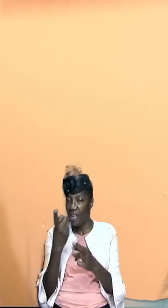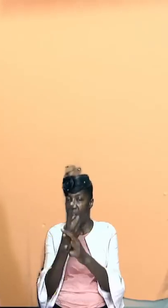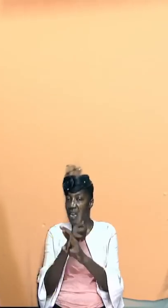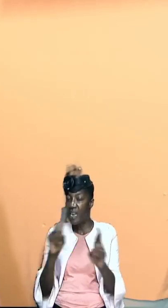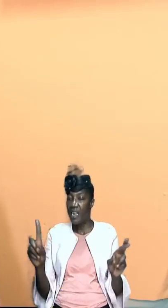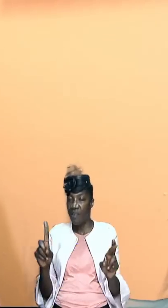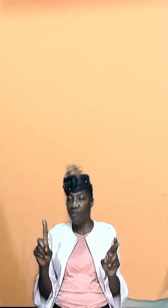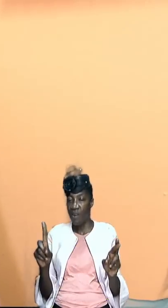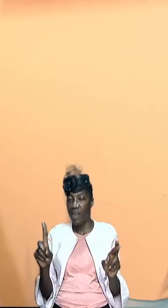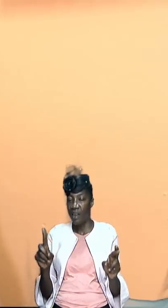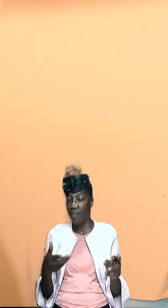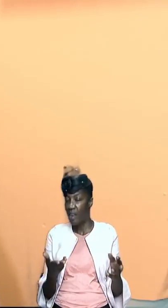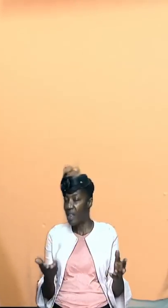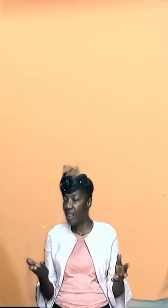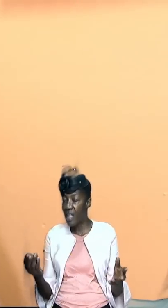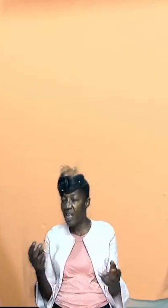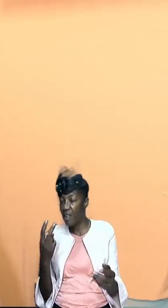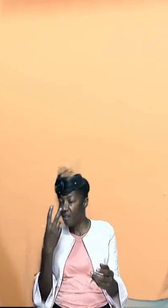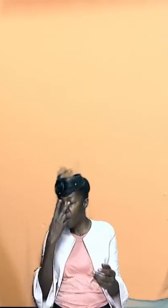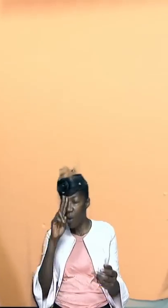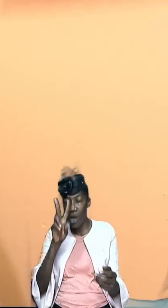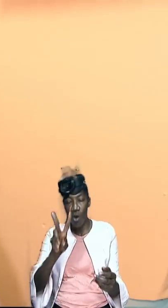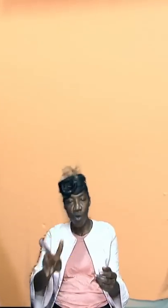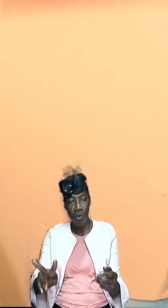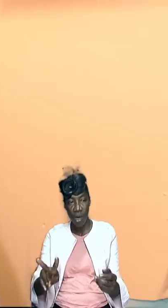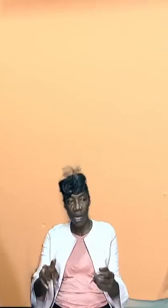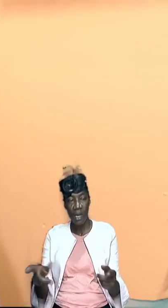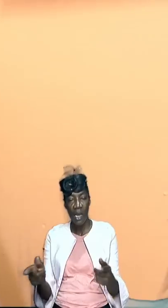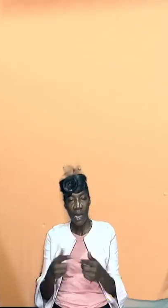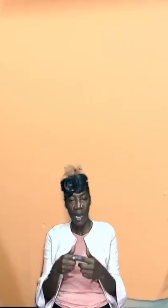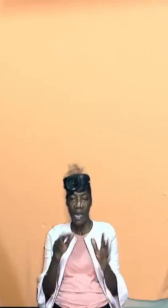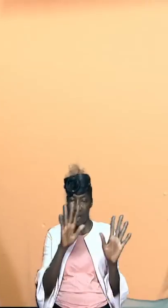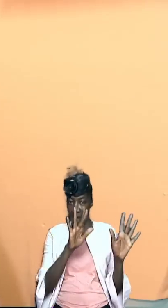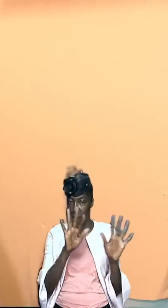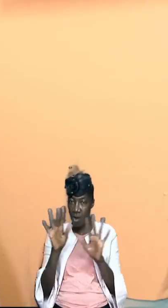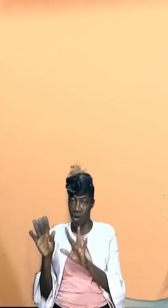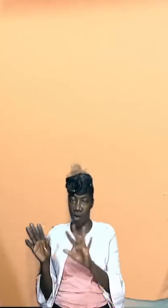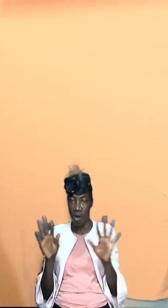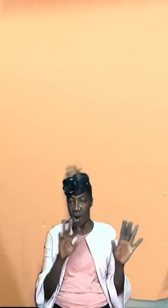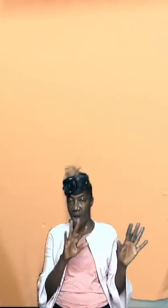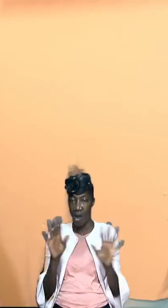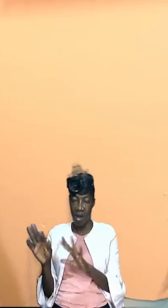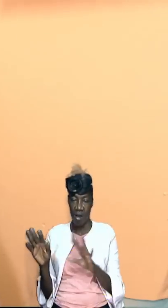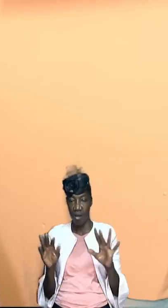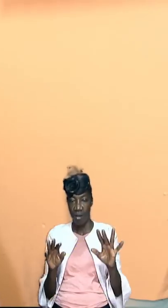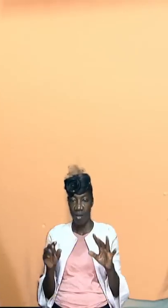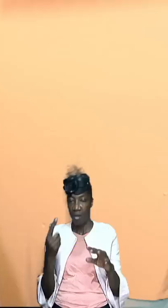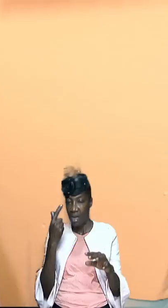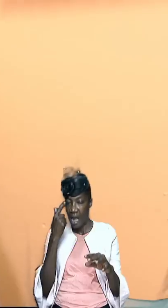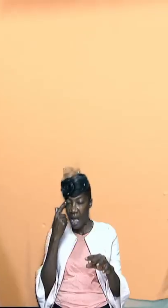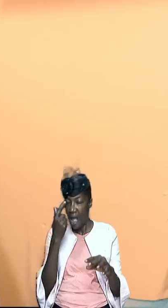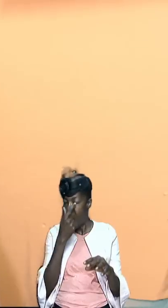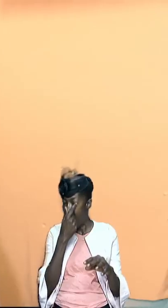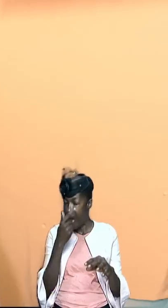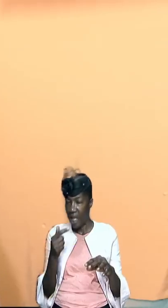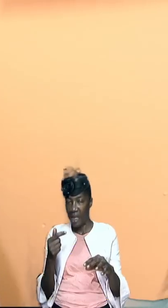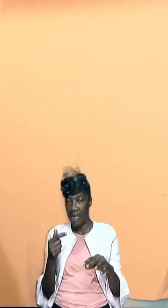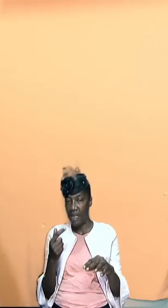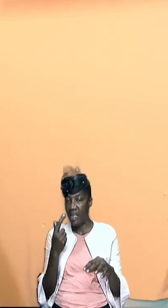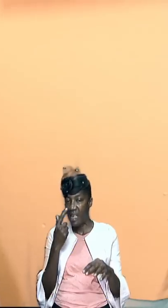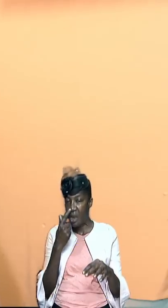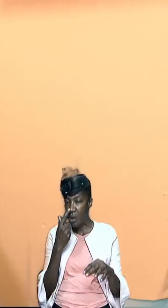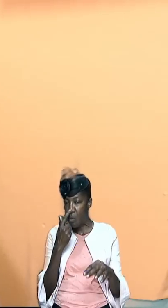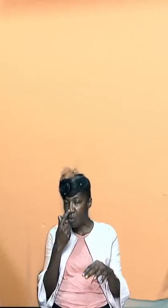the physical things that we look at, like color, texture, eye color,